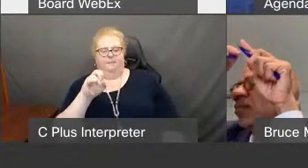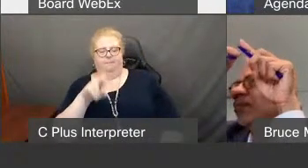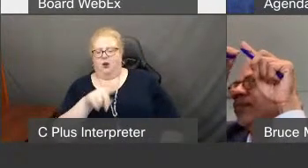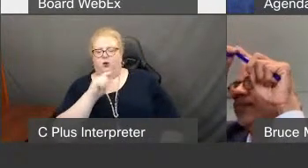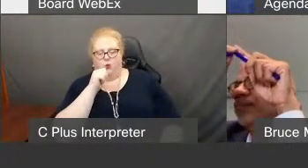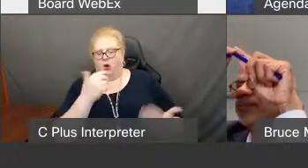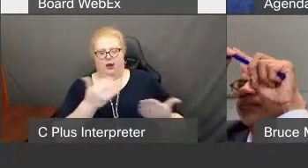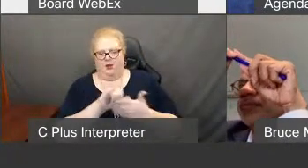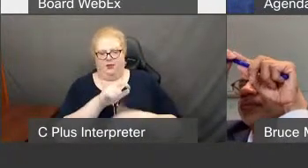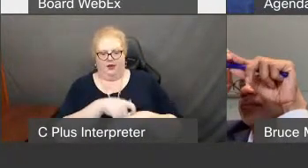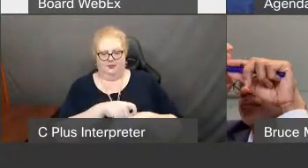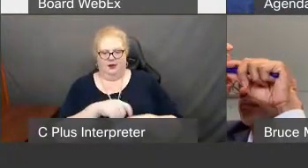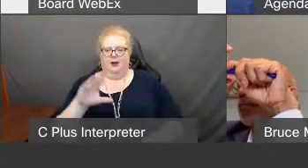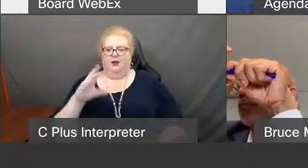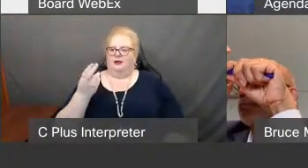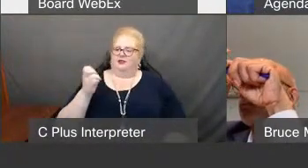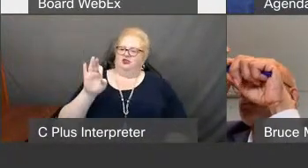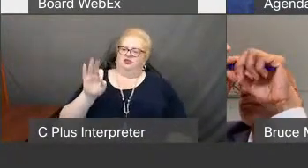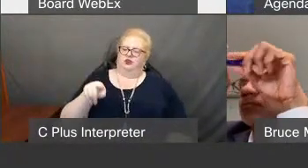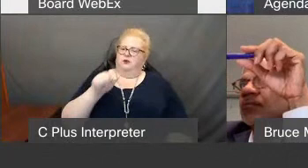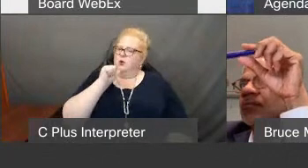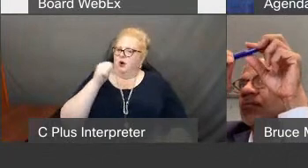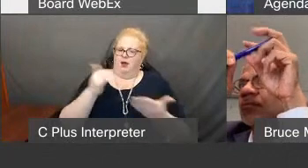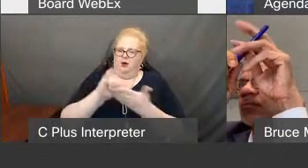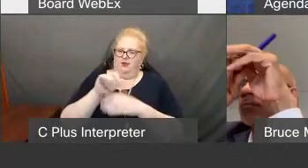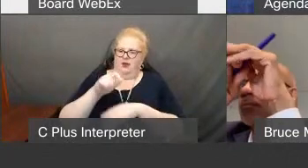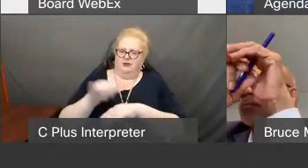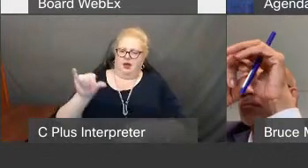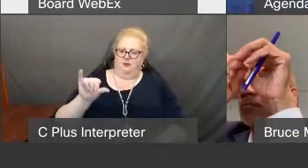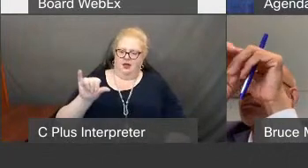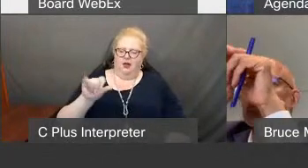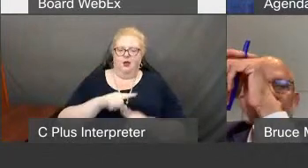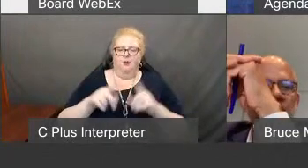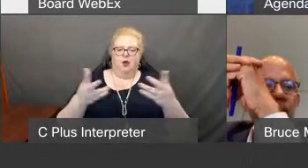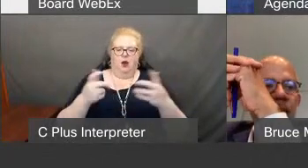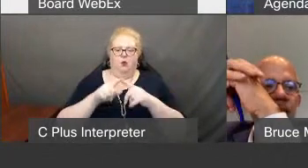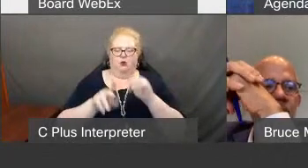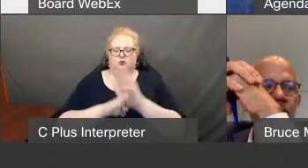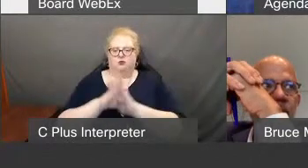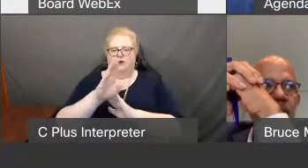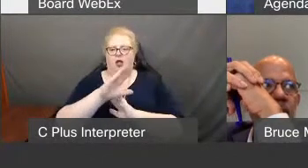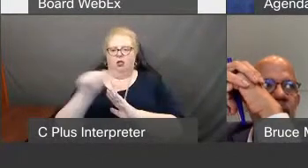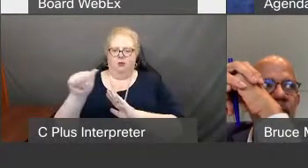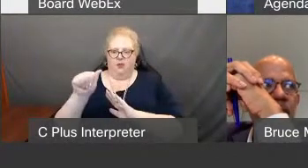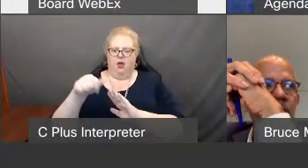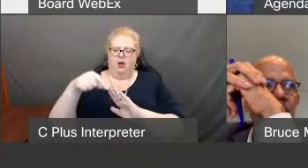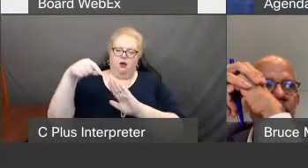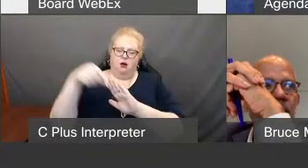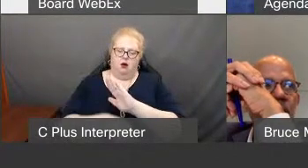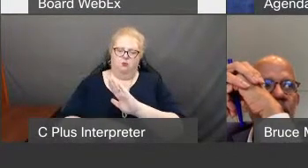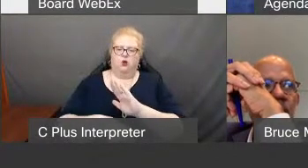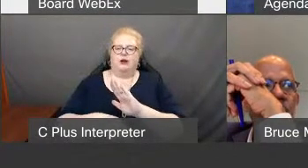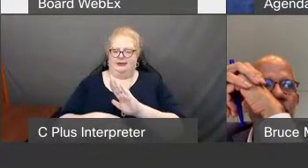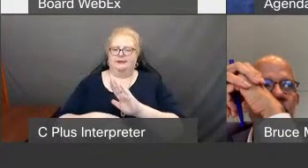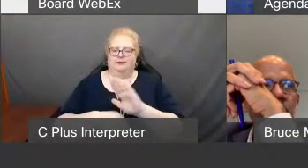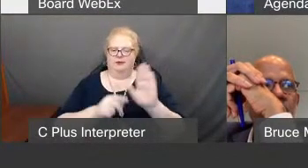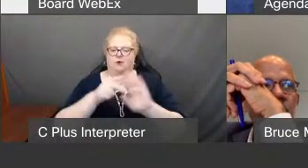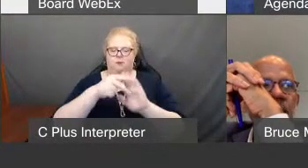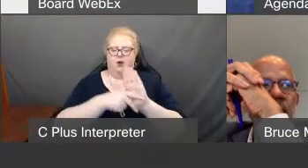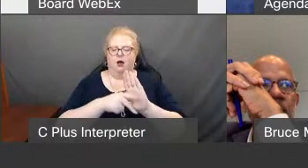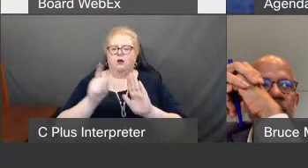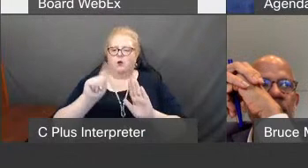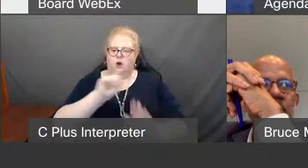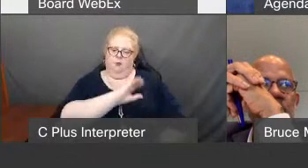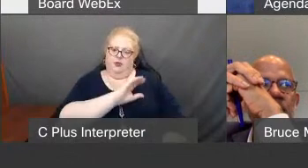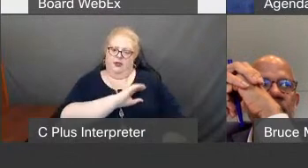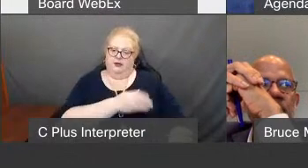Chief, you wasn't on board at the time, but I would like for us to develop a comprehensive policy with respect to police take-home cars, because we know that they